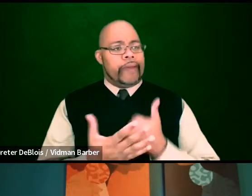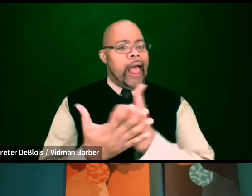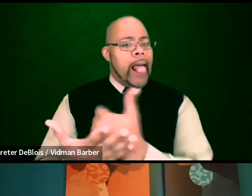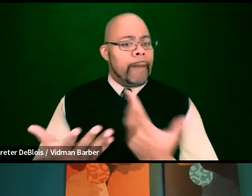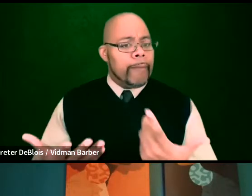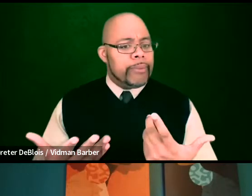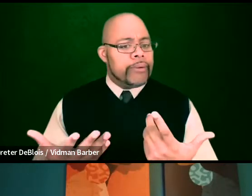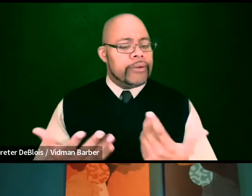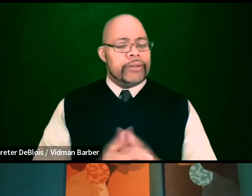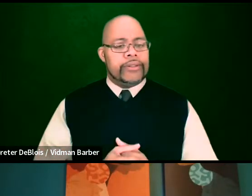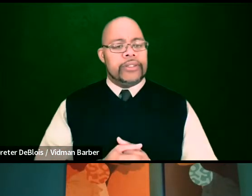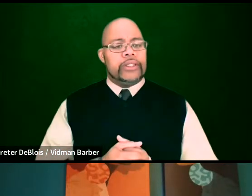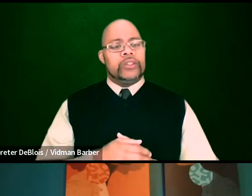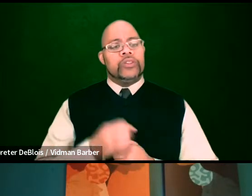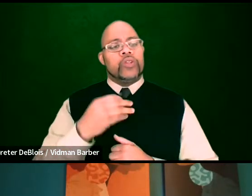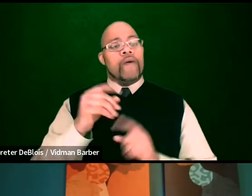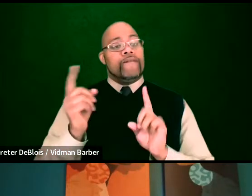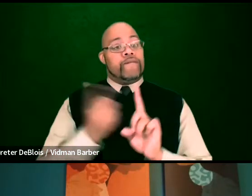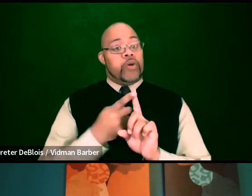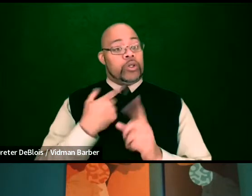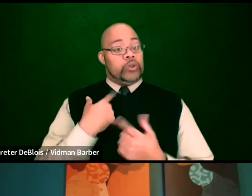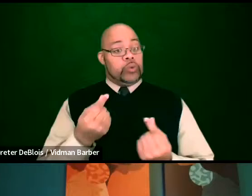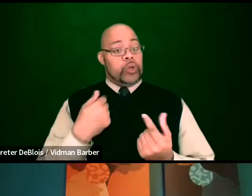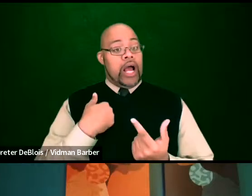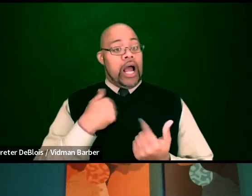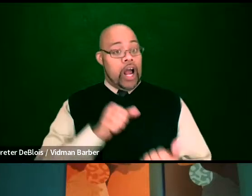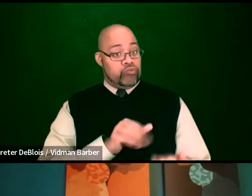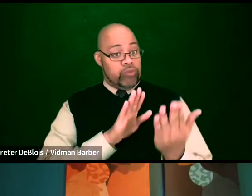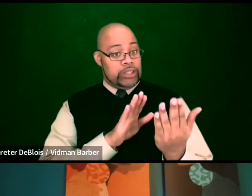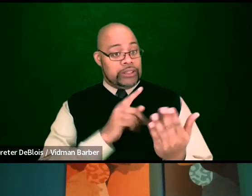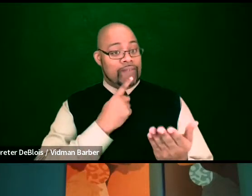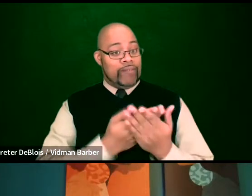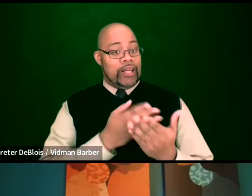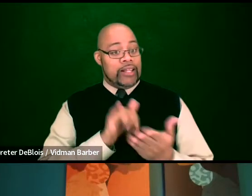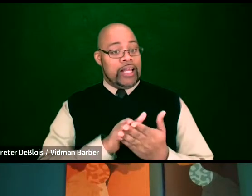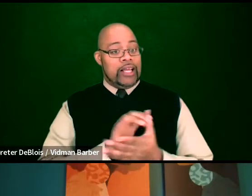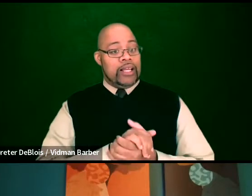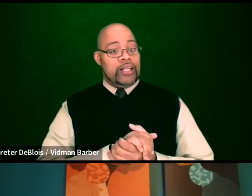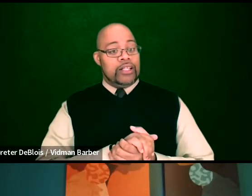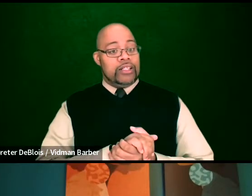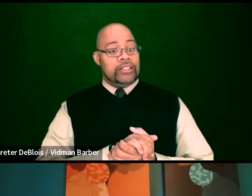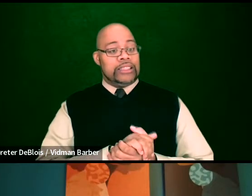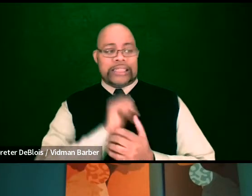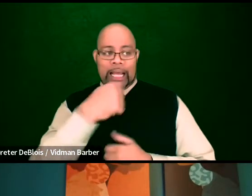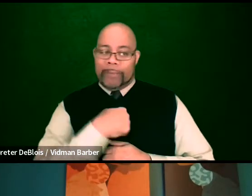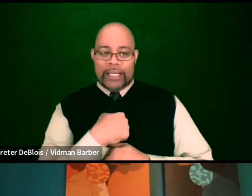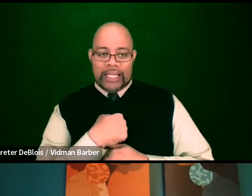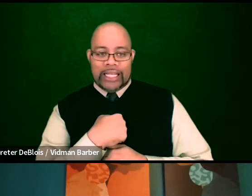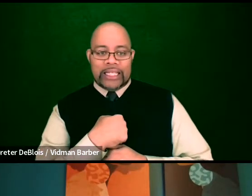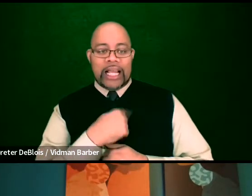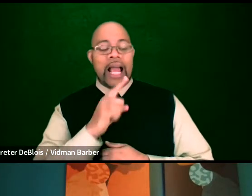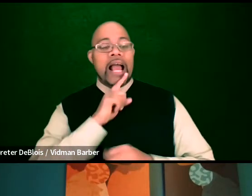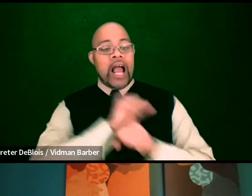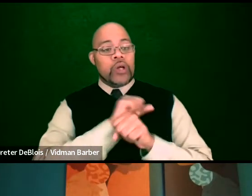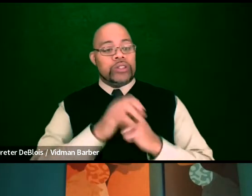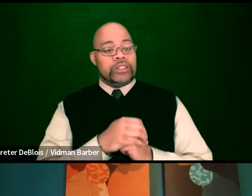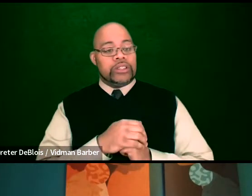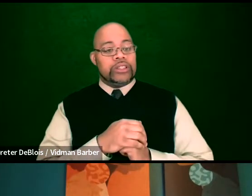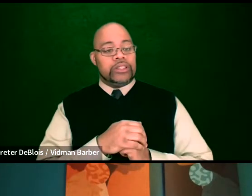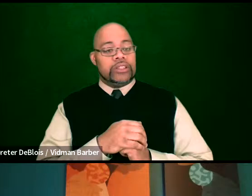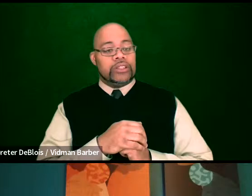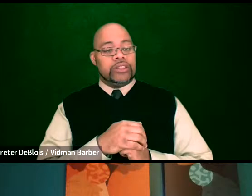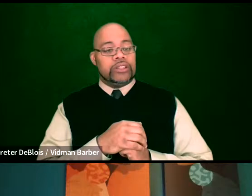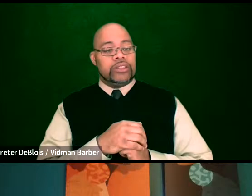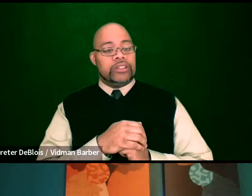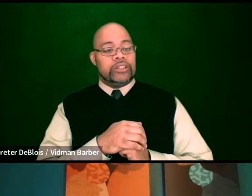right? So first thing I do is I address the fact that like, that's not me. I'm like, actually, you